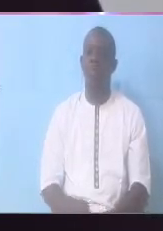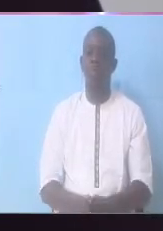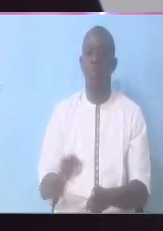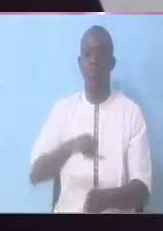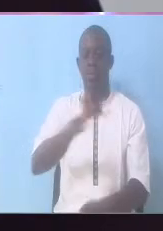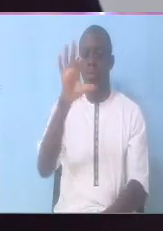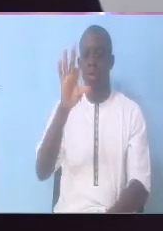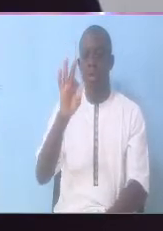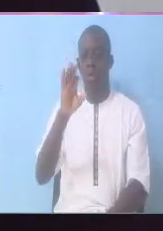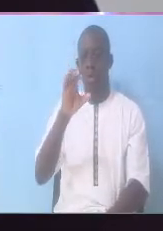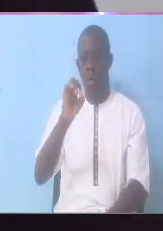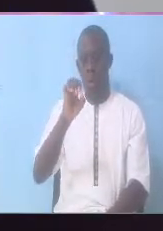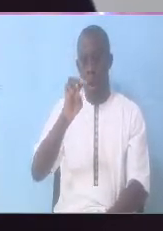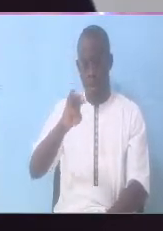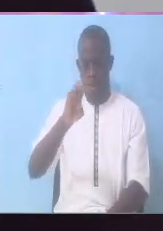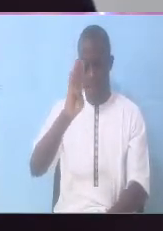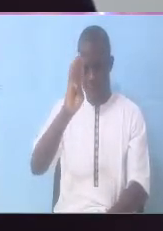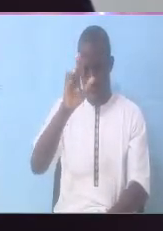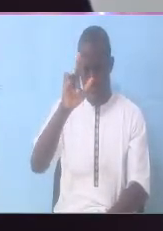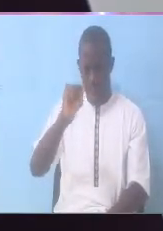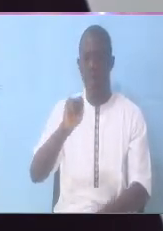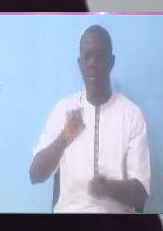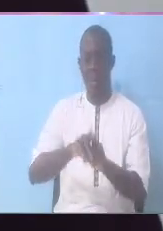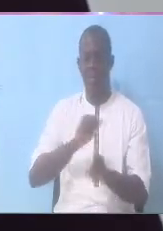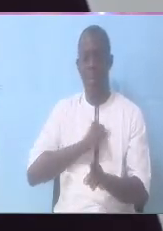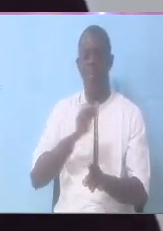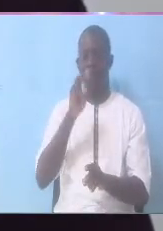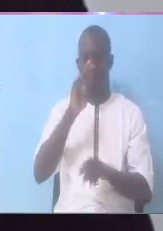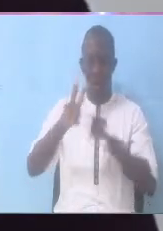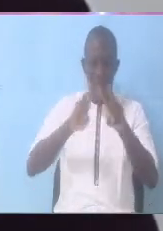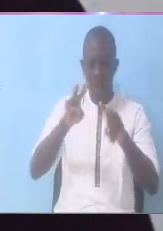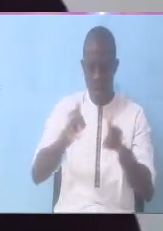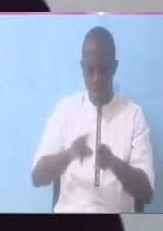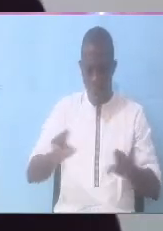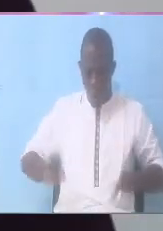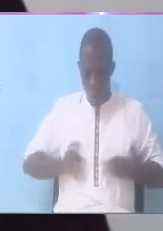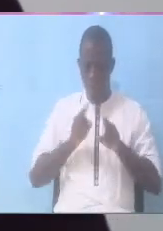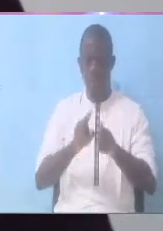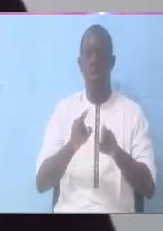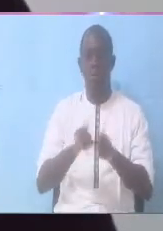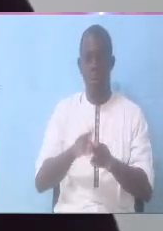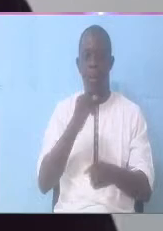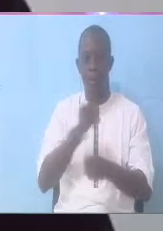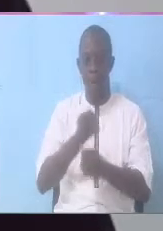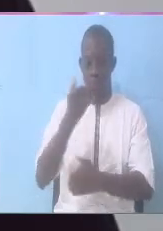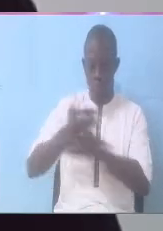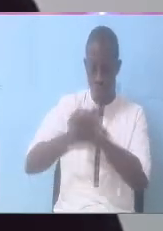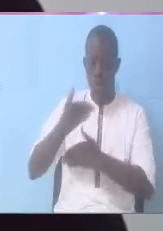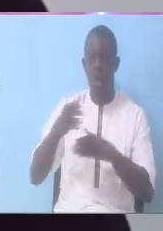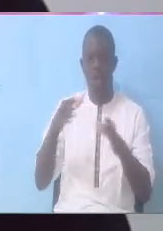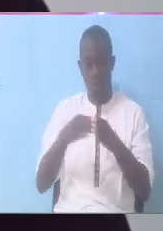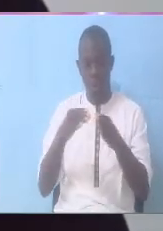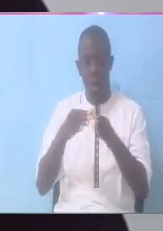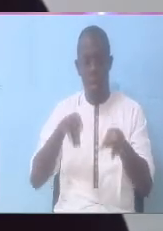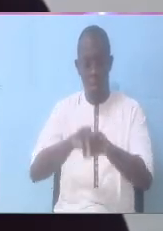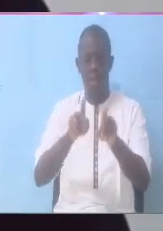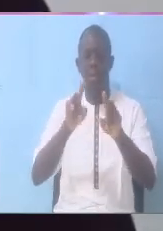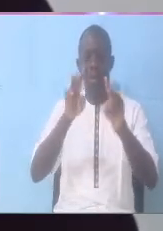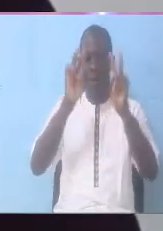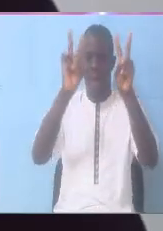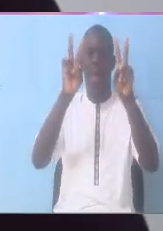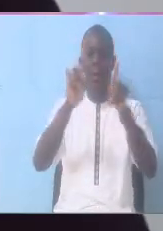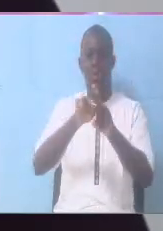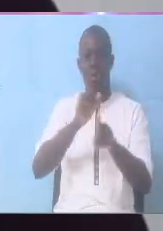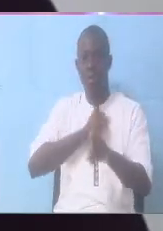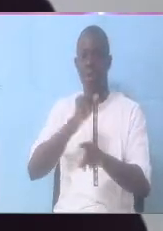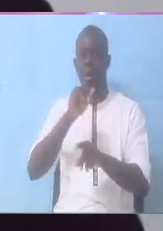an opportunity now to get closer to Jammeh. He organized his jungler groups. Wotumo lem Tumbulu fana e fero soto purasi